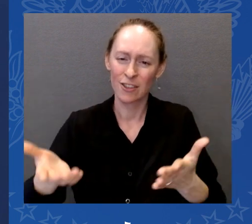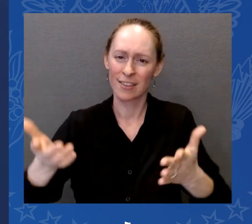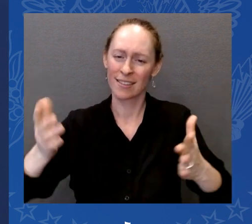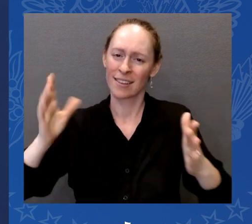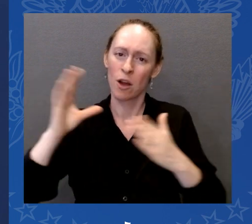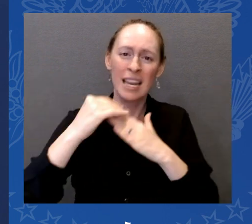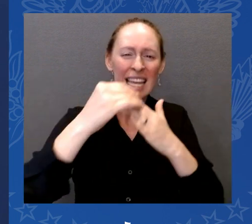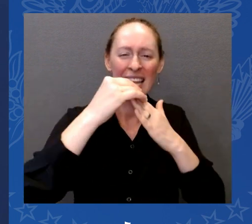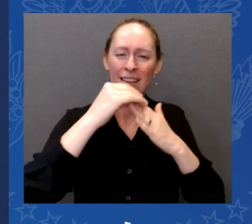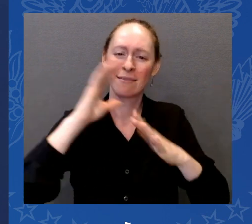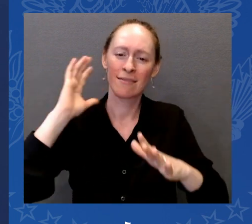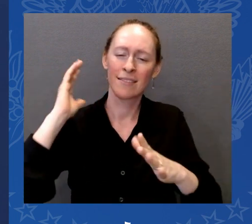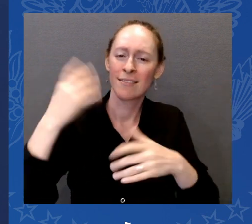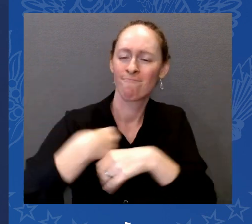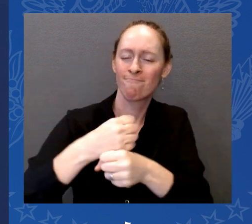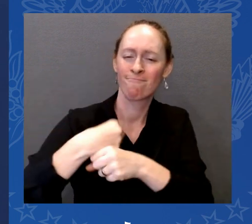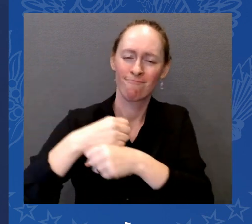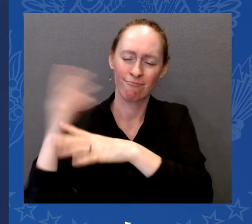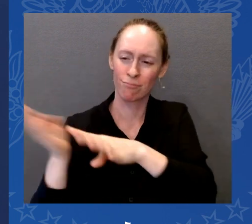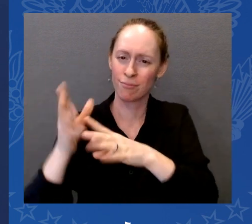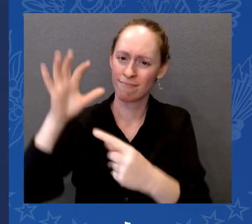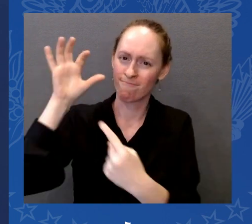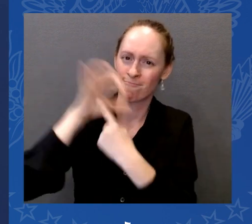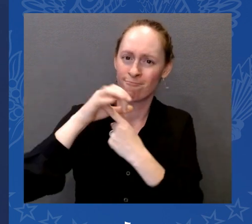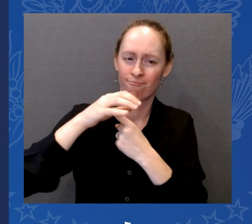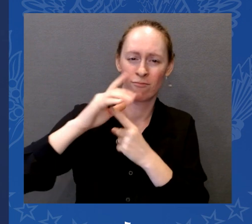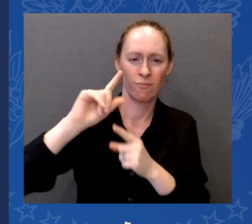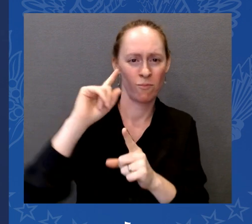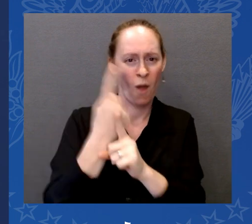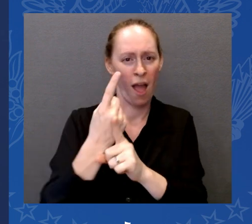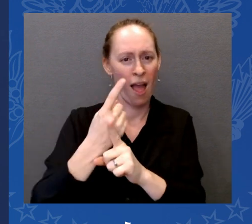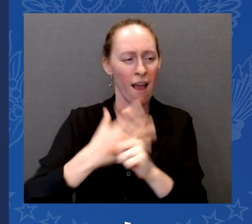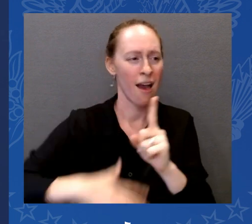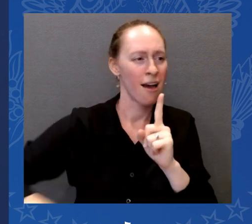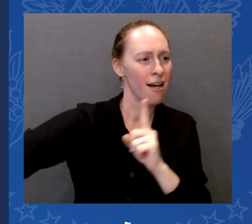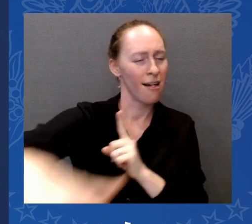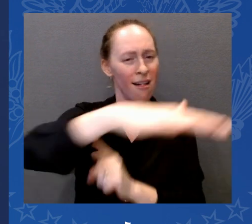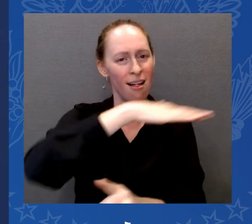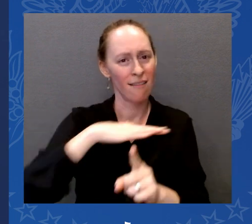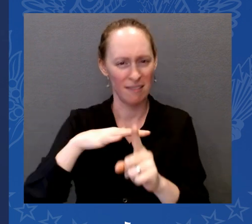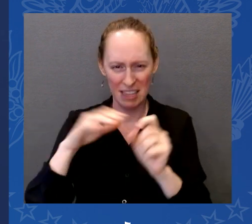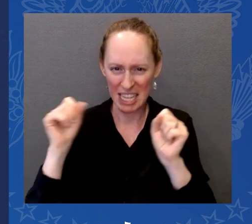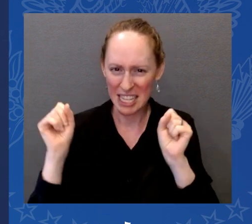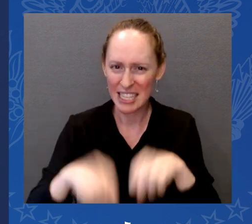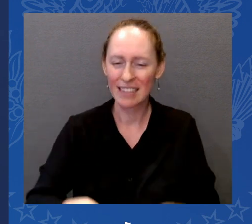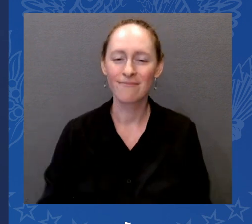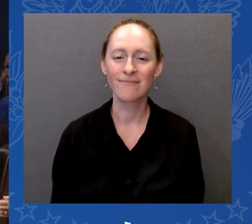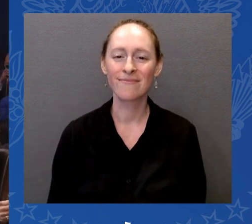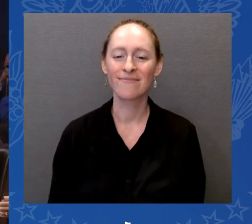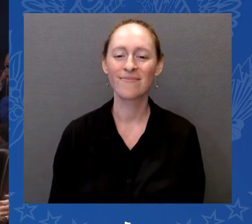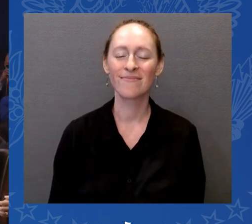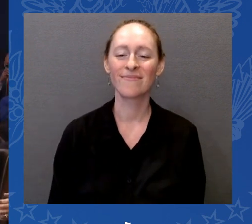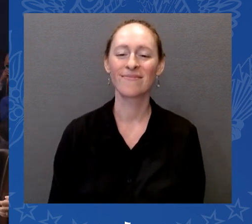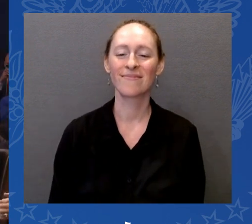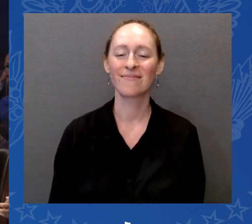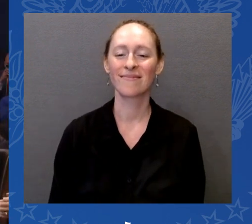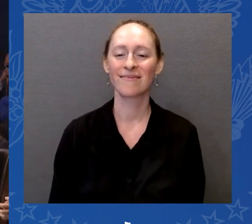And I also want to thank my buddy Chuck Schumer, Senate Majority Leader. This guy gets things done.